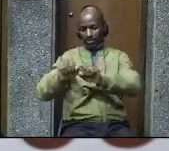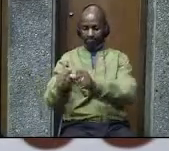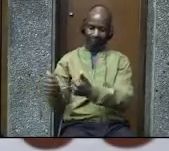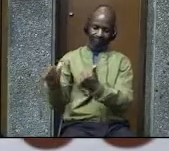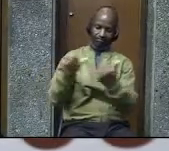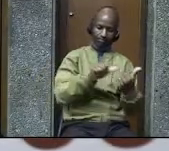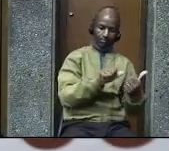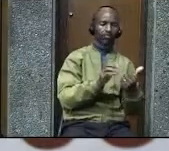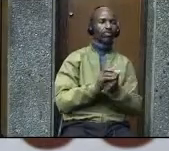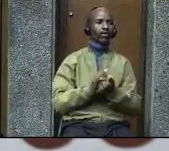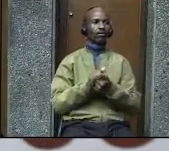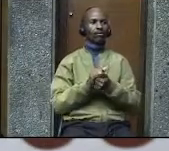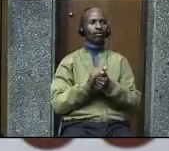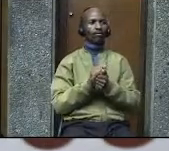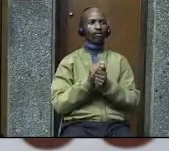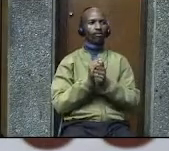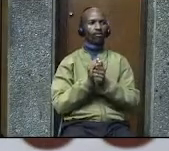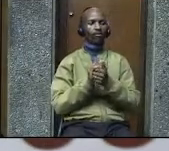take it back to you.